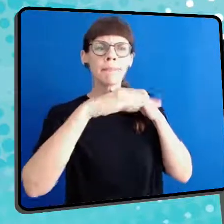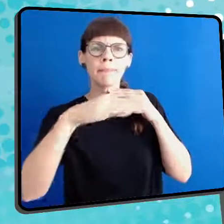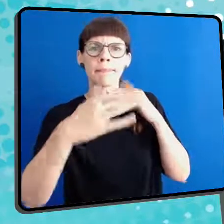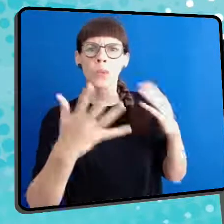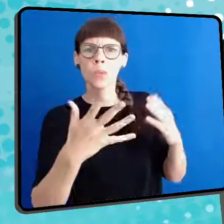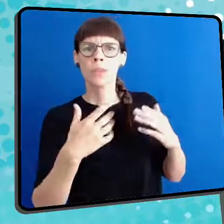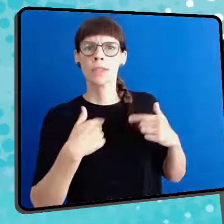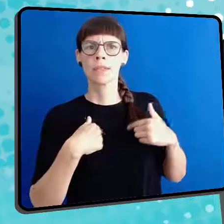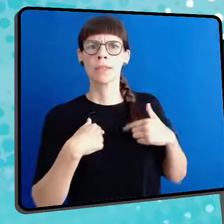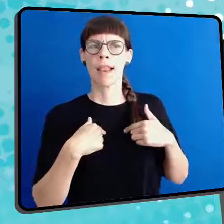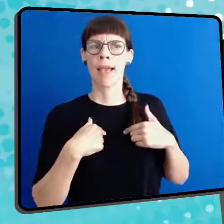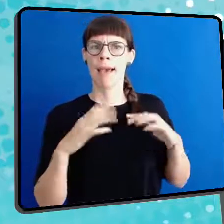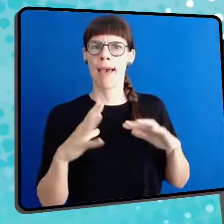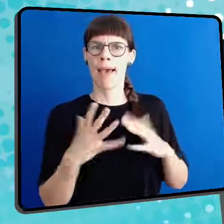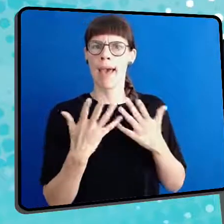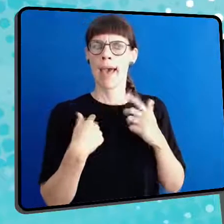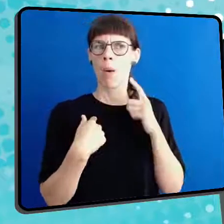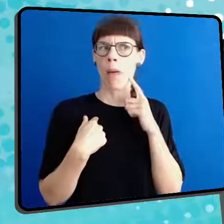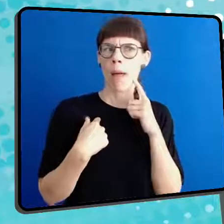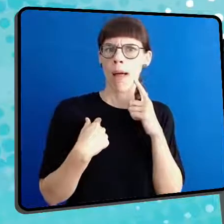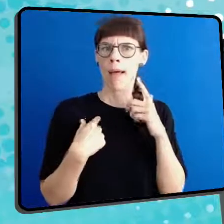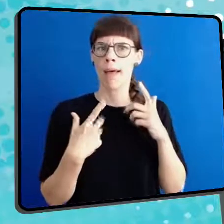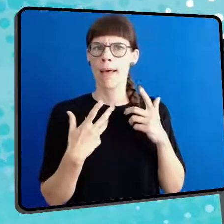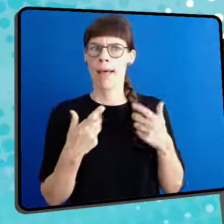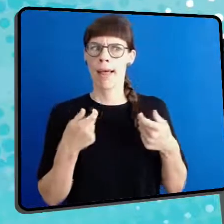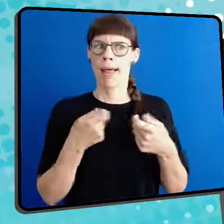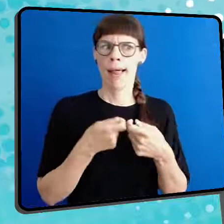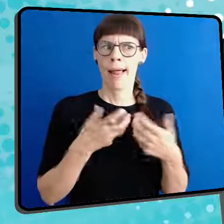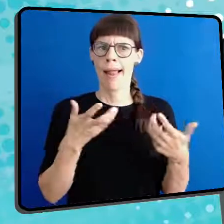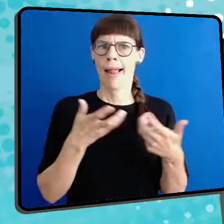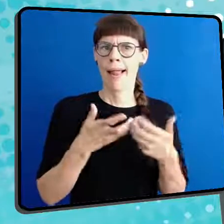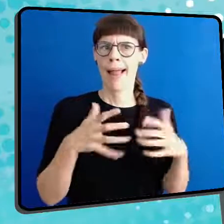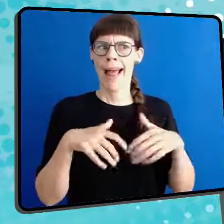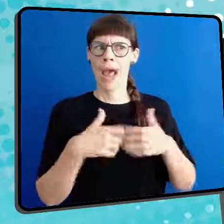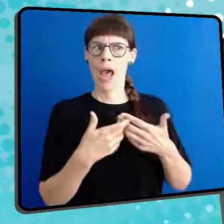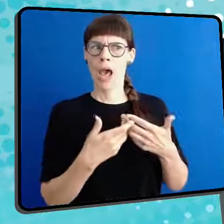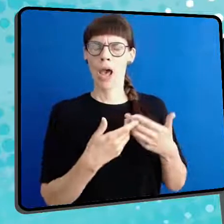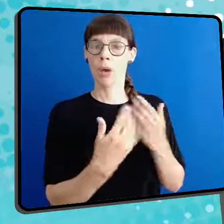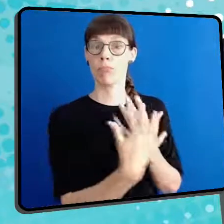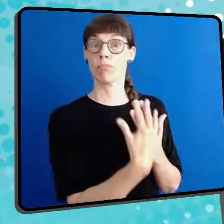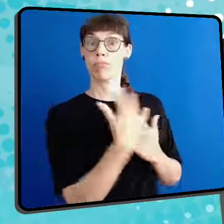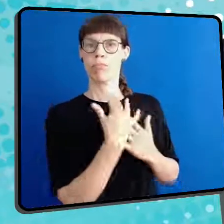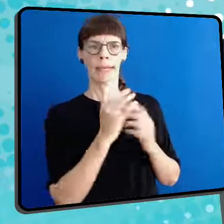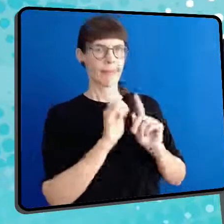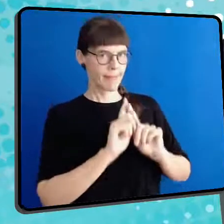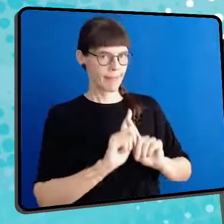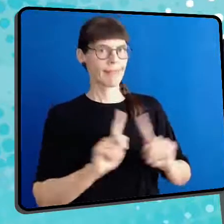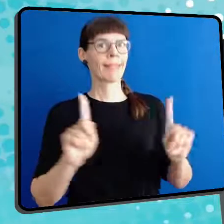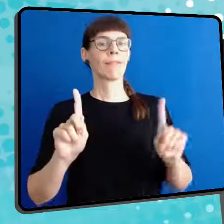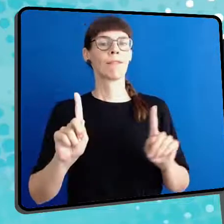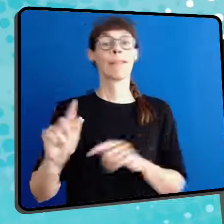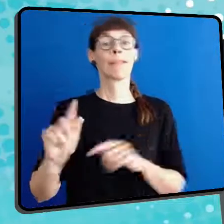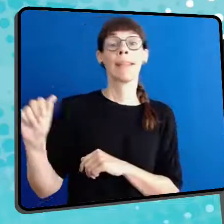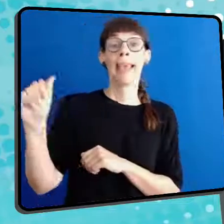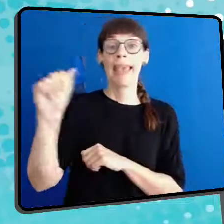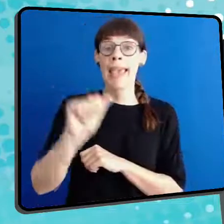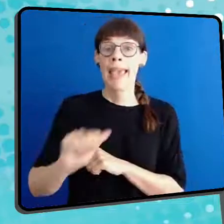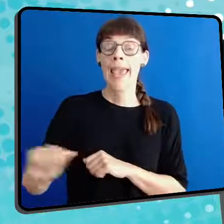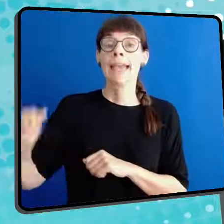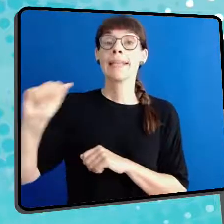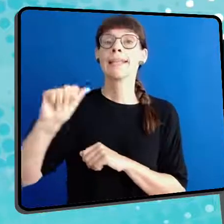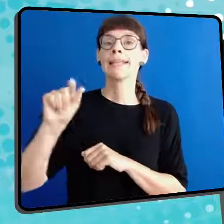how we listen to that comfortably, is different. So in Asia, it's often a bit more high